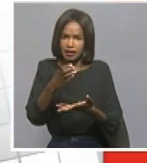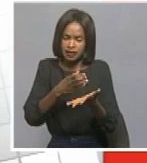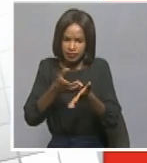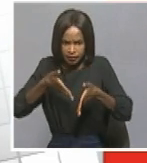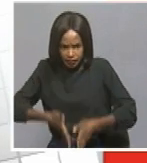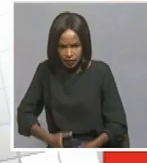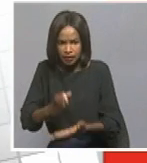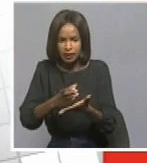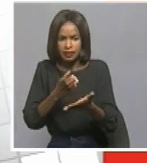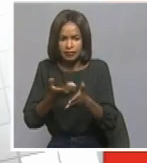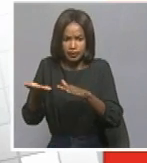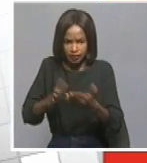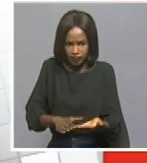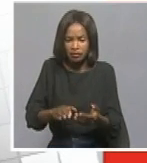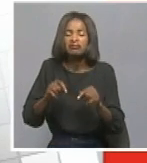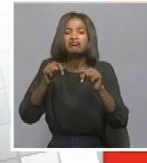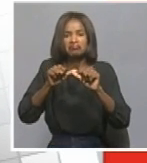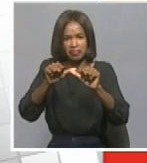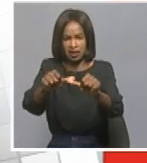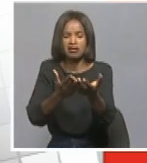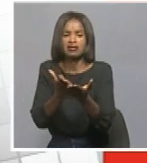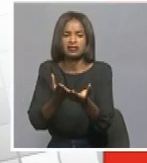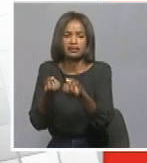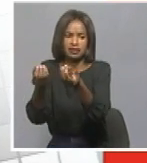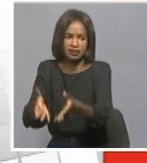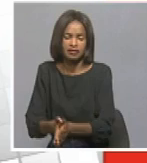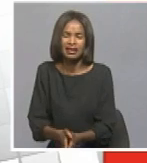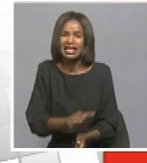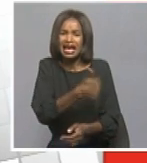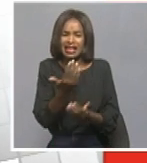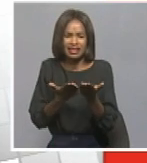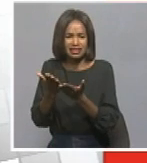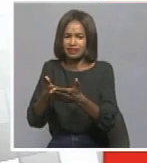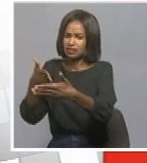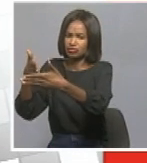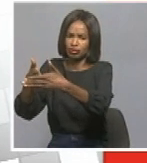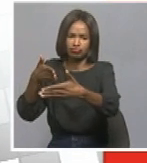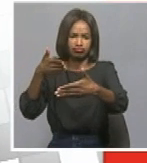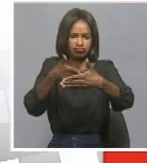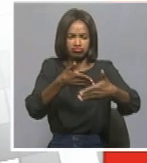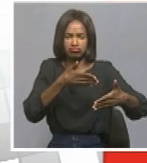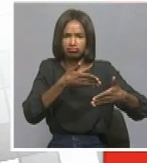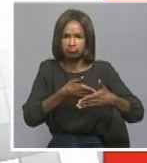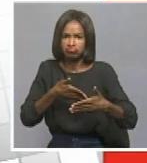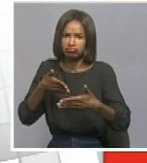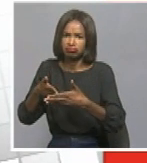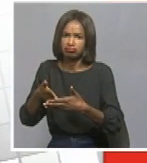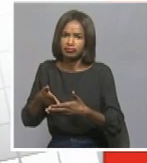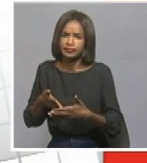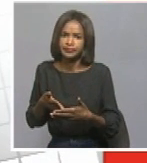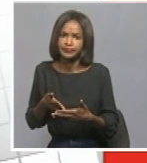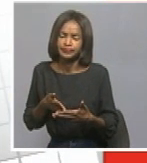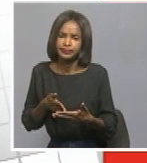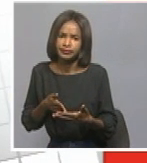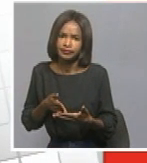refugee management, we have also suspended services except those that